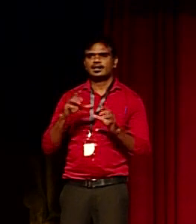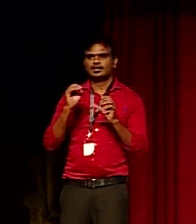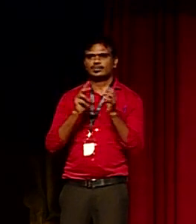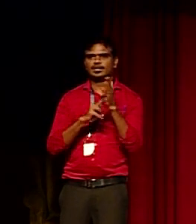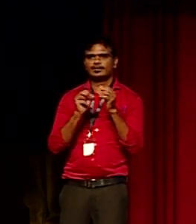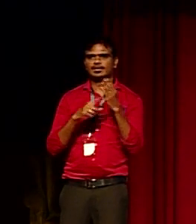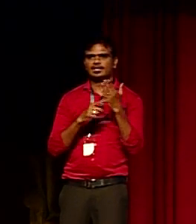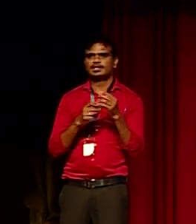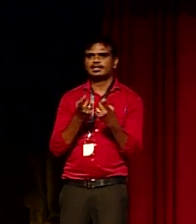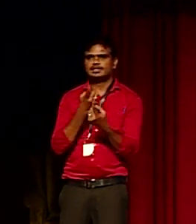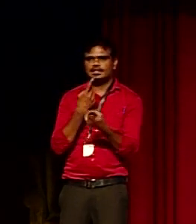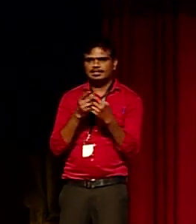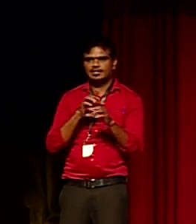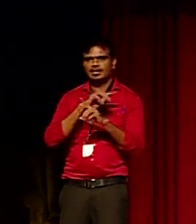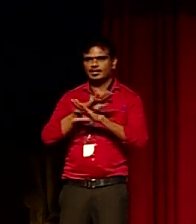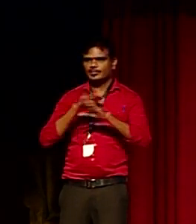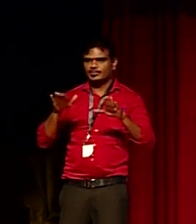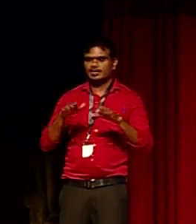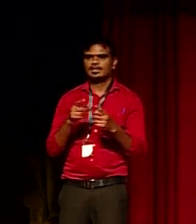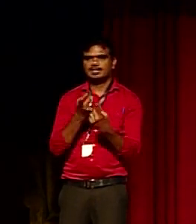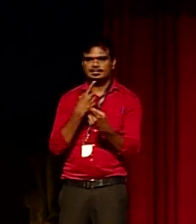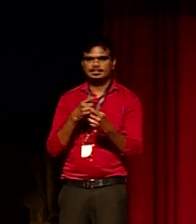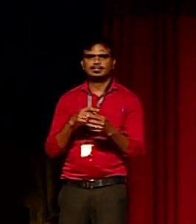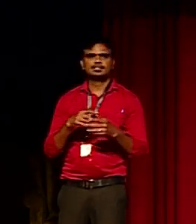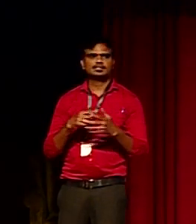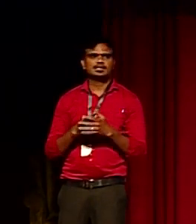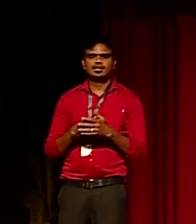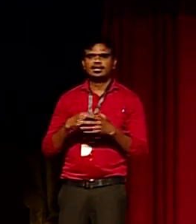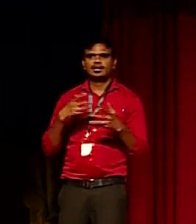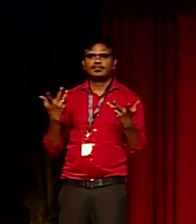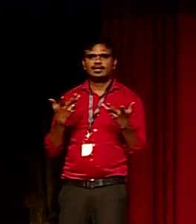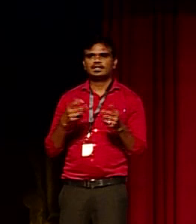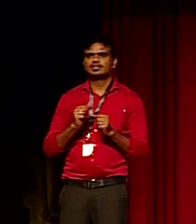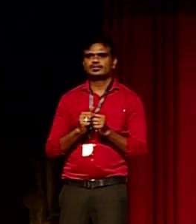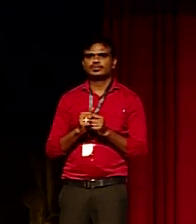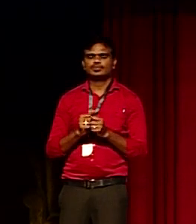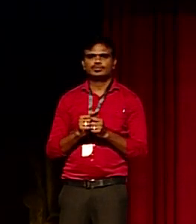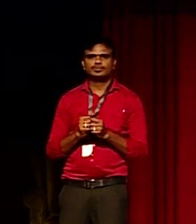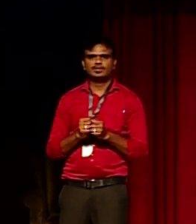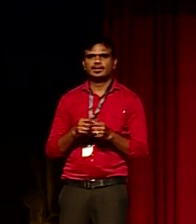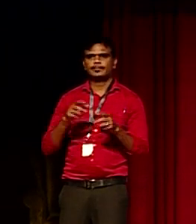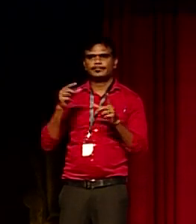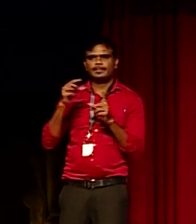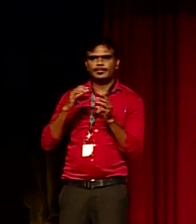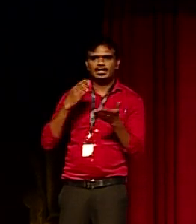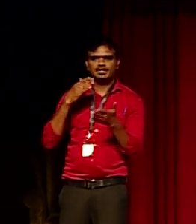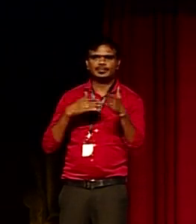conventional lab tests like the finite element analysis, stress, wear, fatigue, failure,